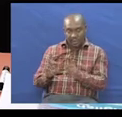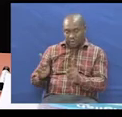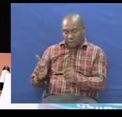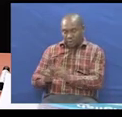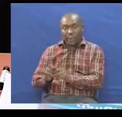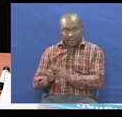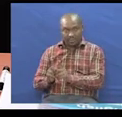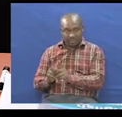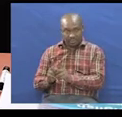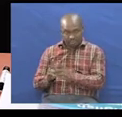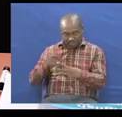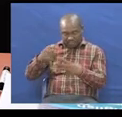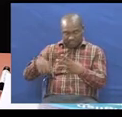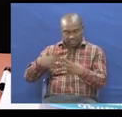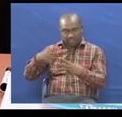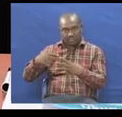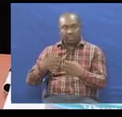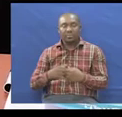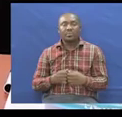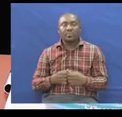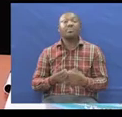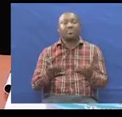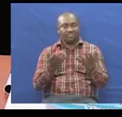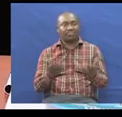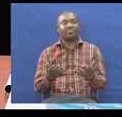we have the short arrow.